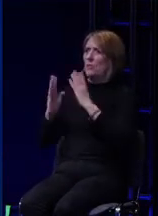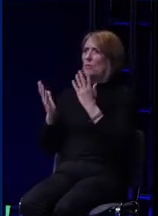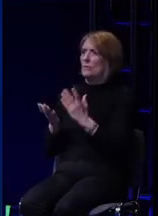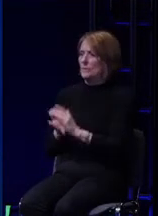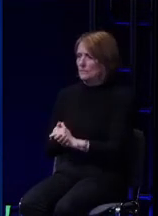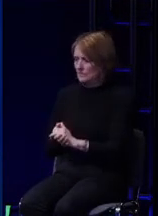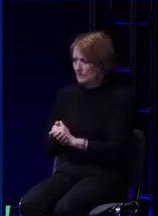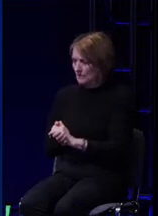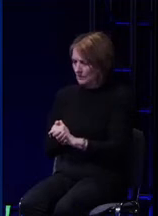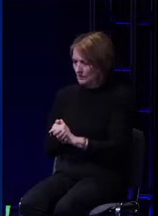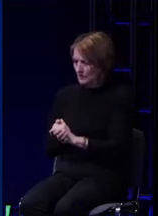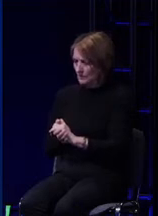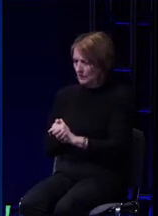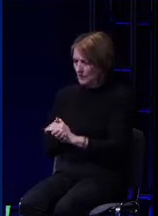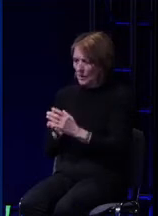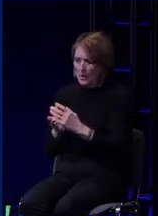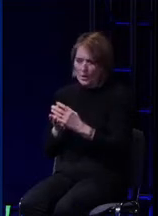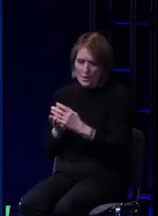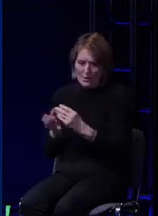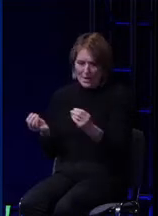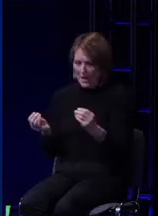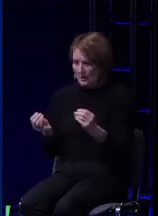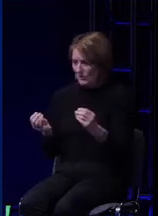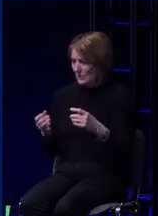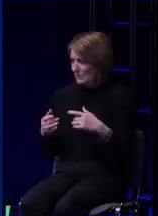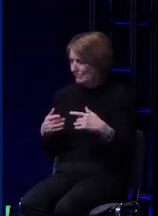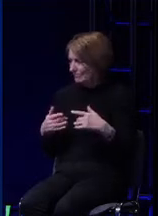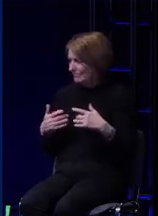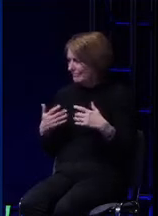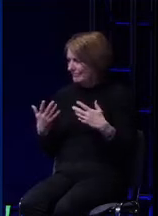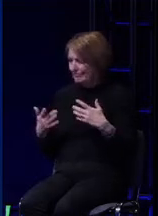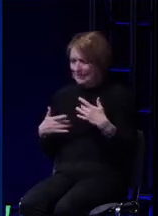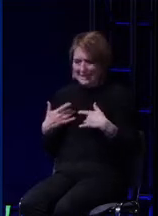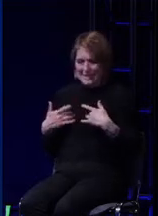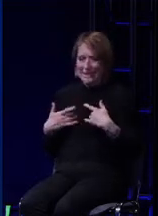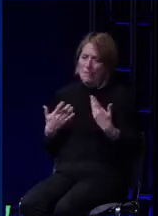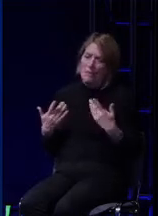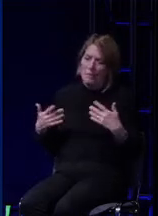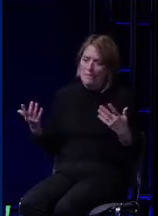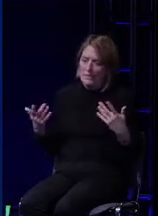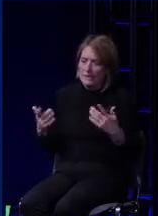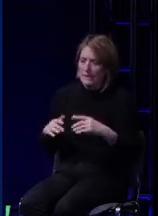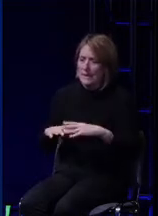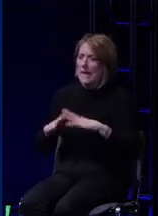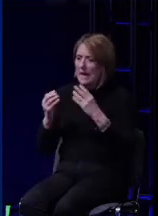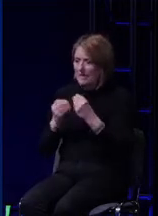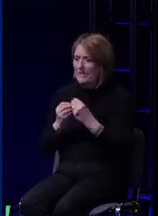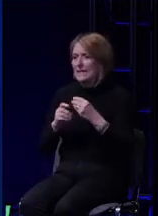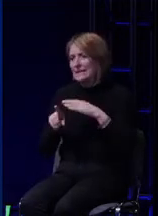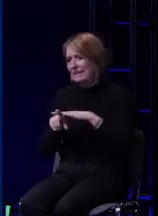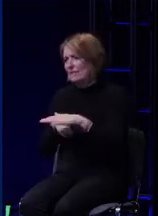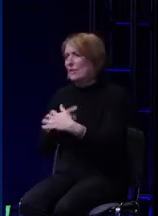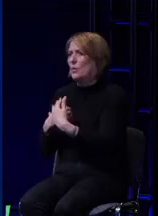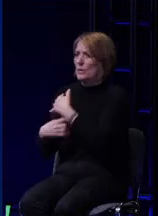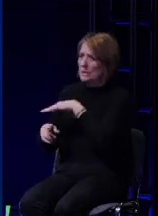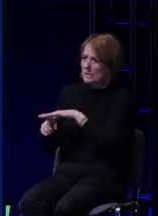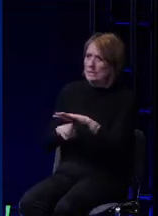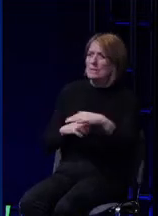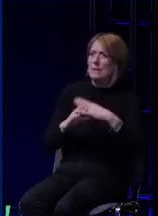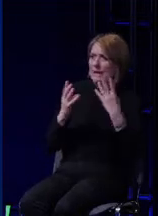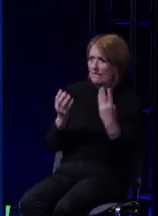without that sense that somehow, everything is influenced by everything, right? Okay. Of course it is. Yeah.